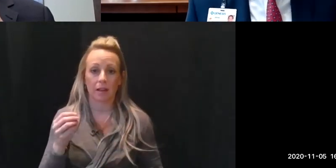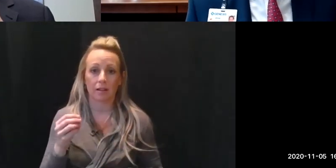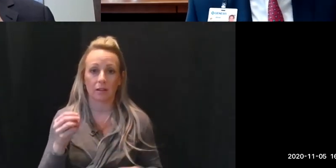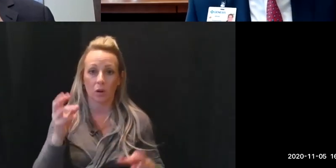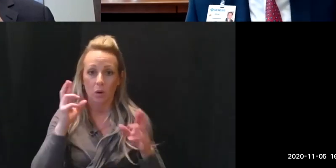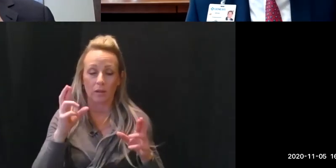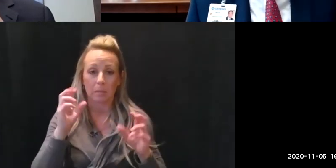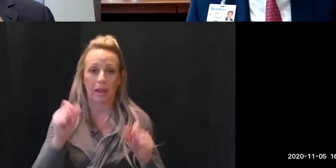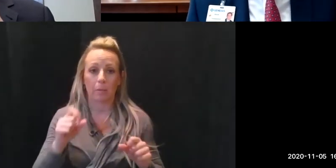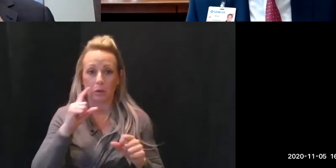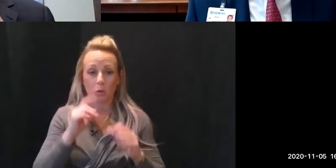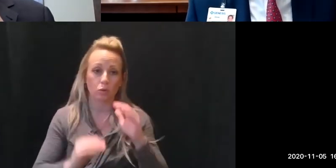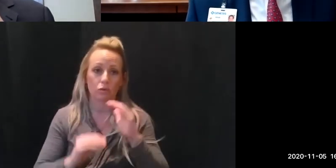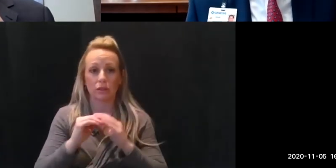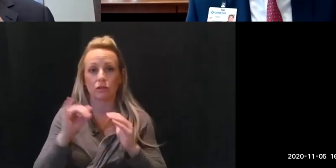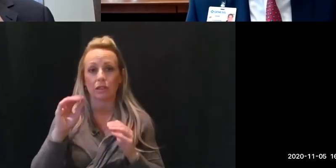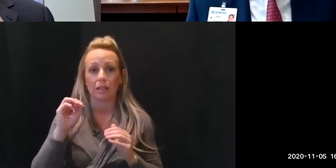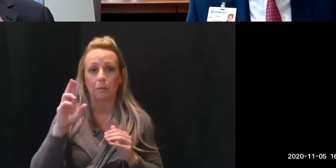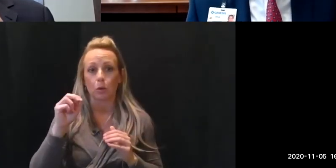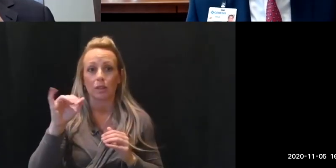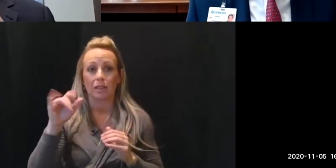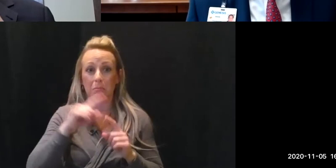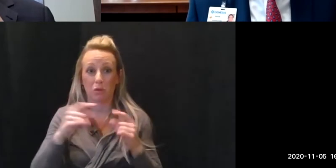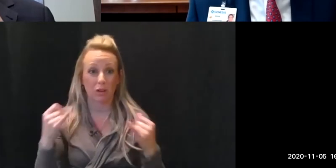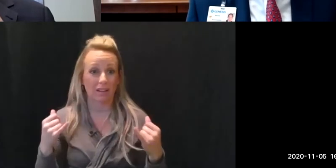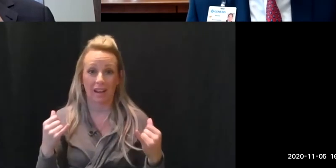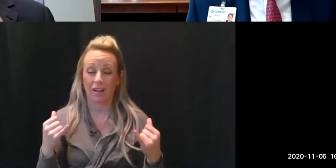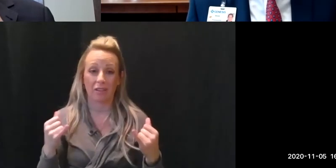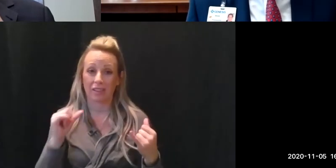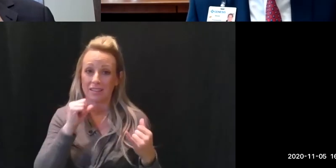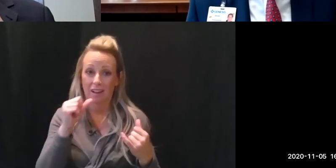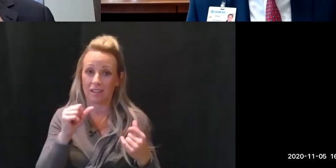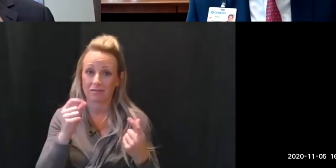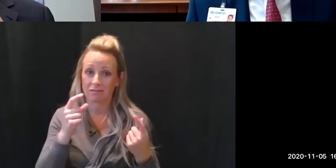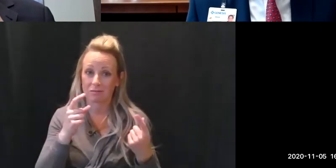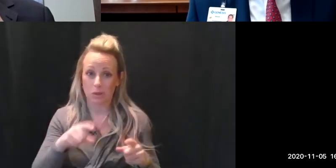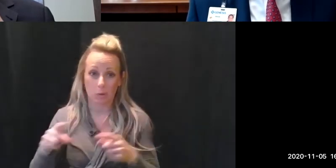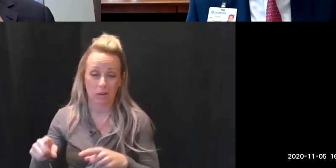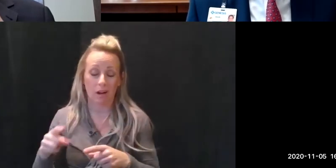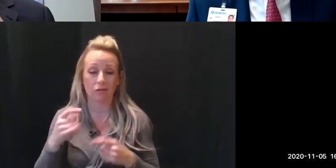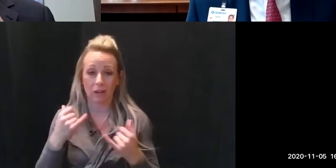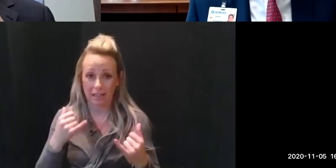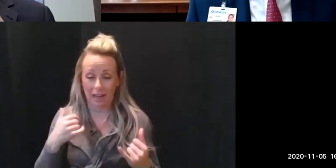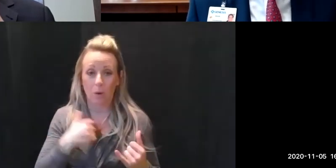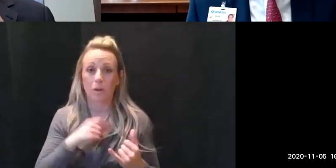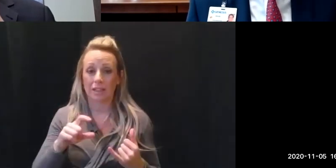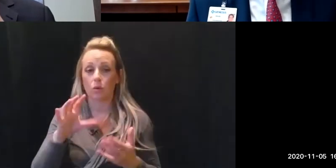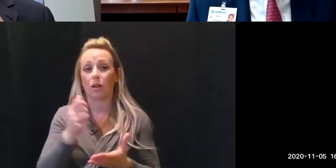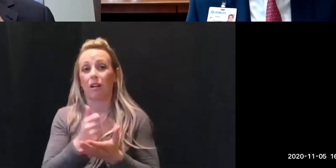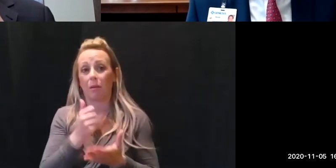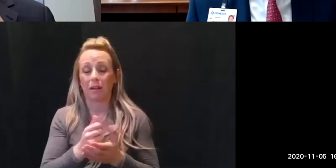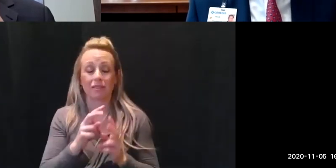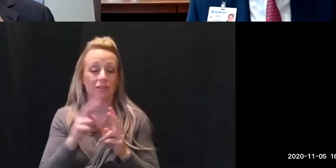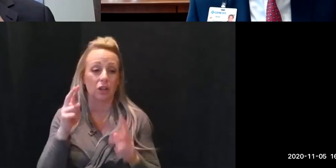that time frame. But that's not the case right now. Right now, we need your help. And it is a really difficult time for us because we are